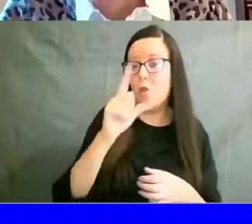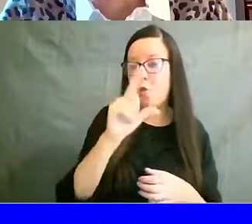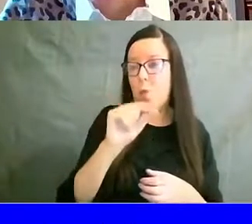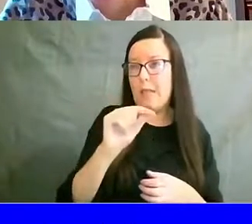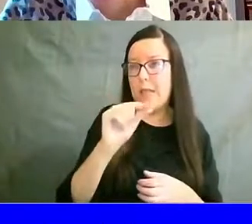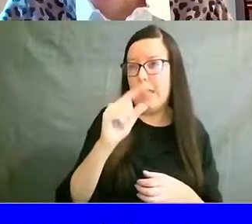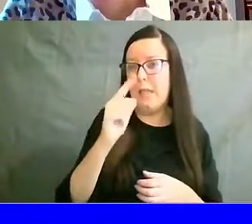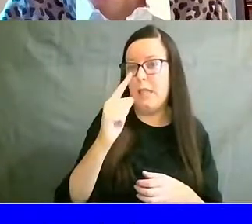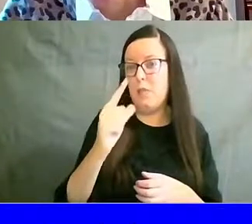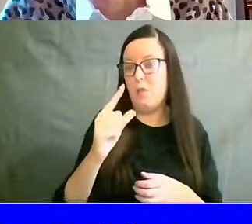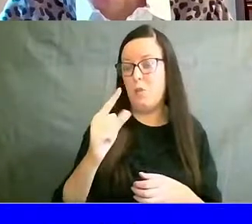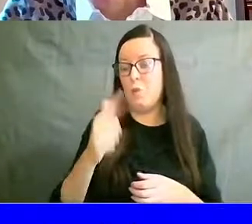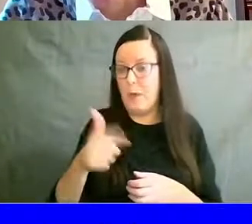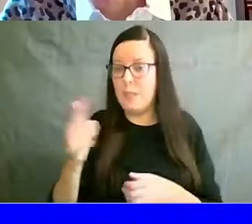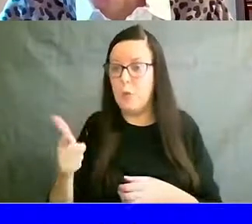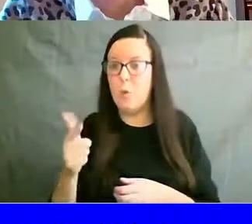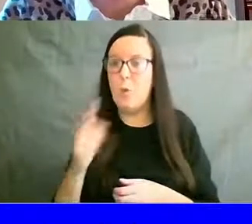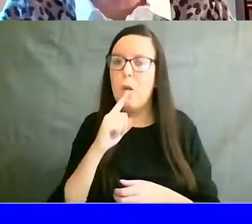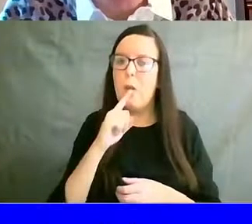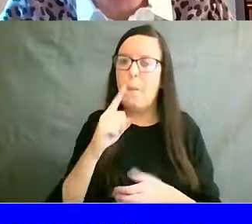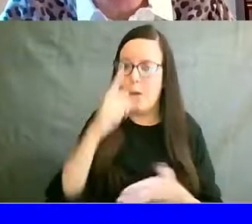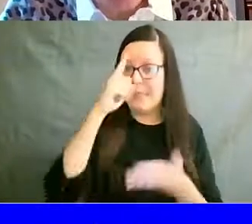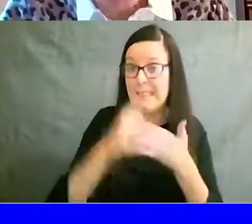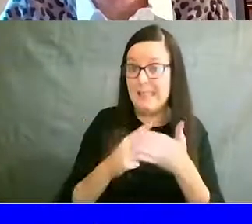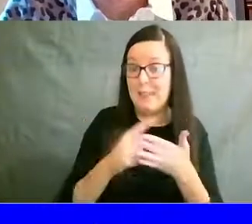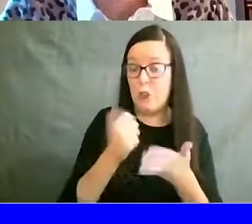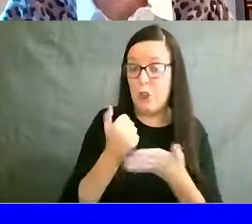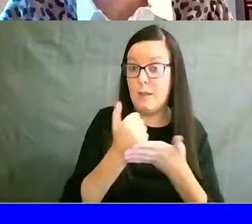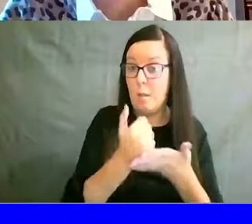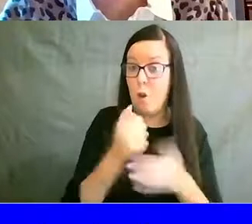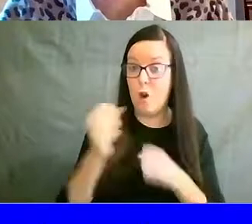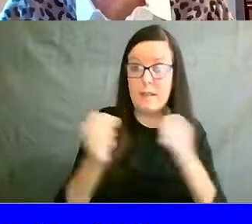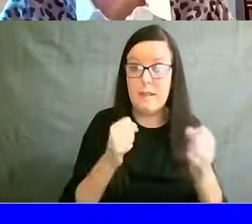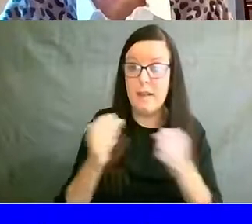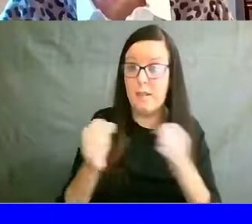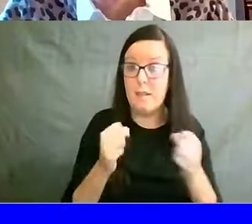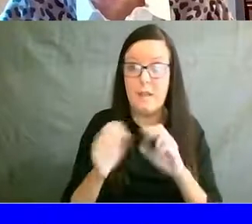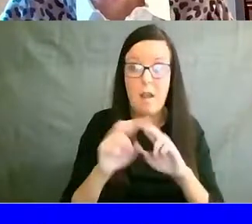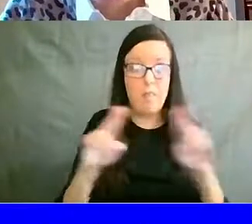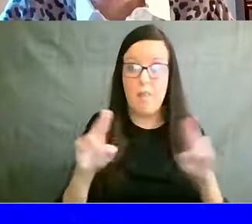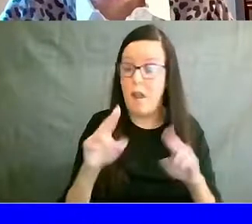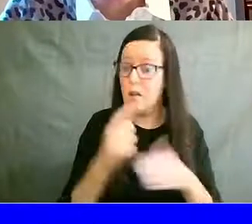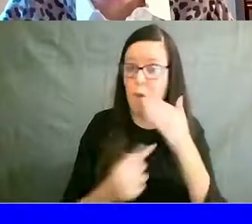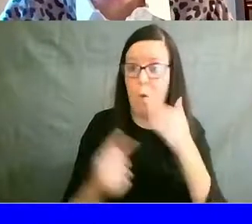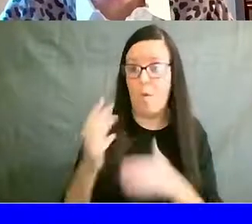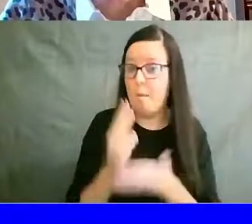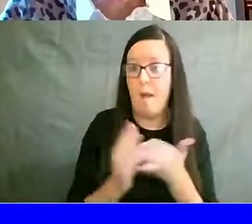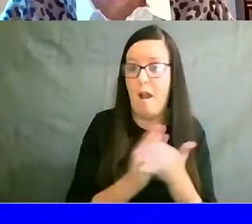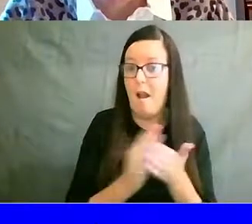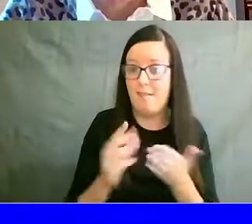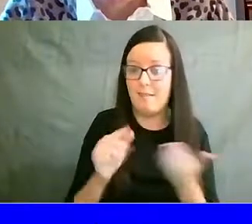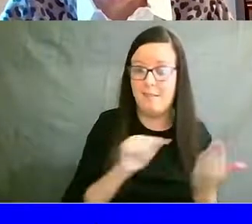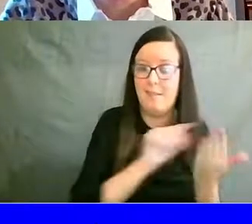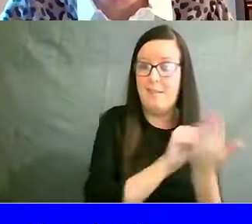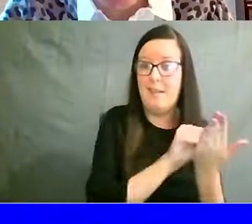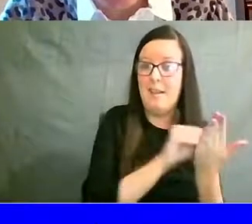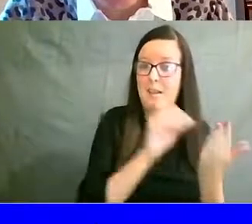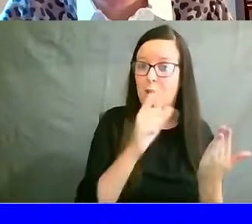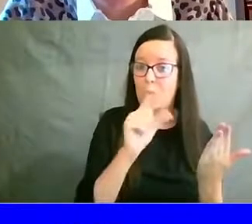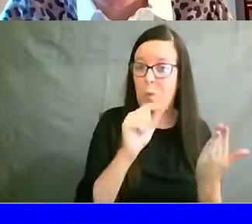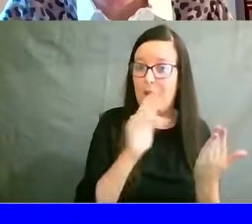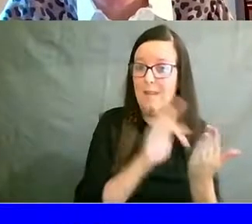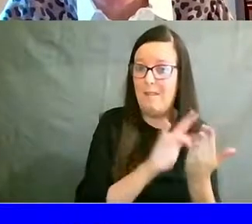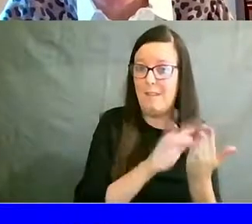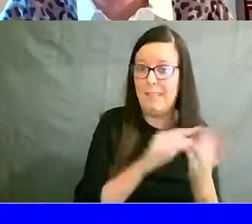decision support service isn't the only bit of the 2015 Act. I think you can't have a 2015 Act that's up and running without the